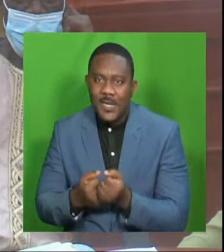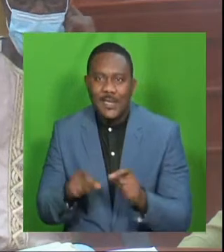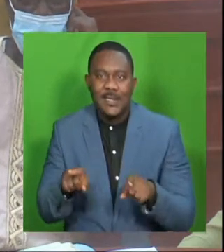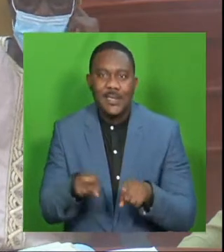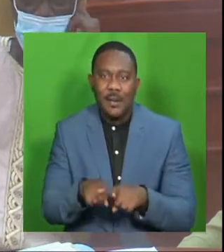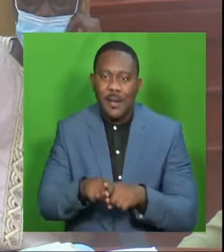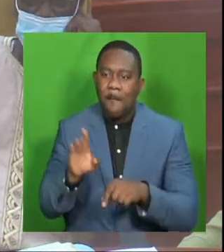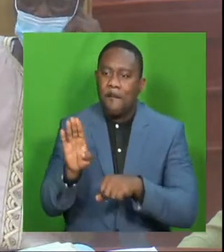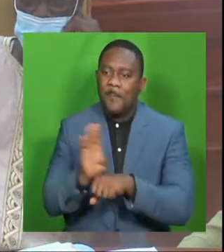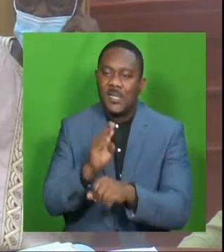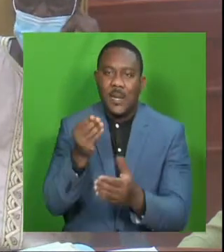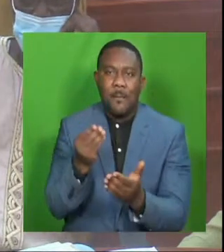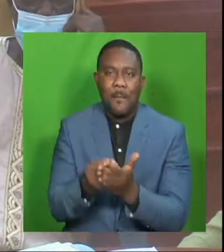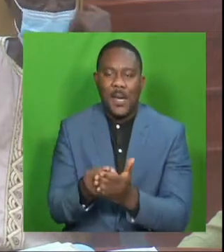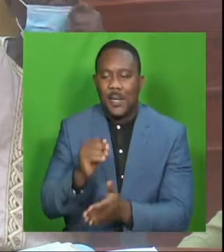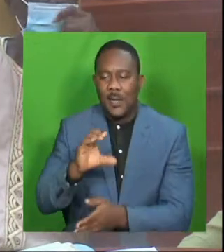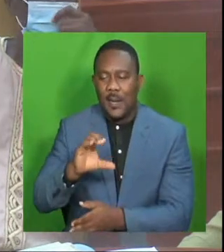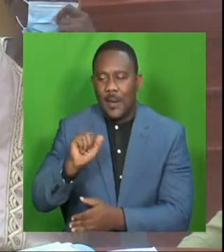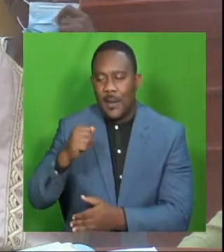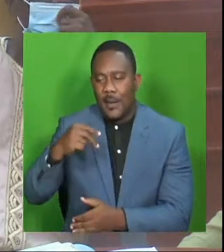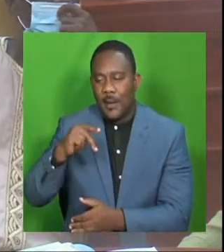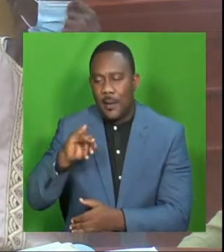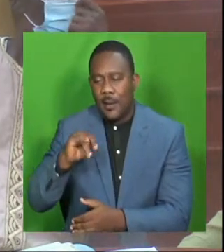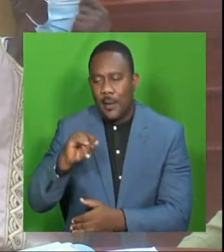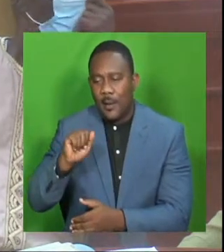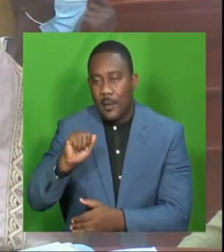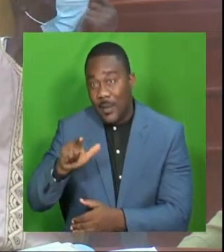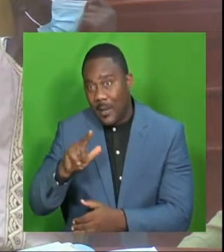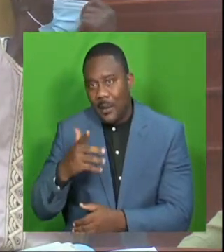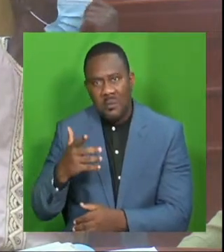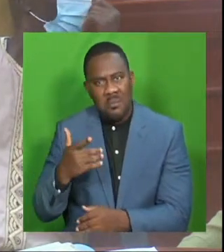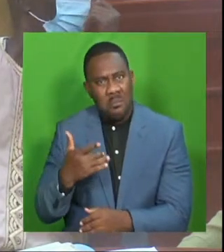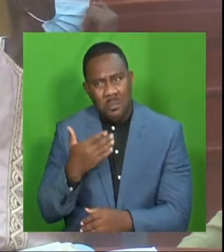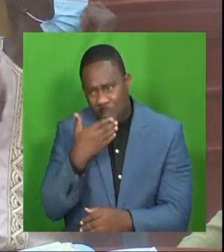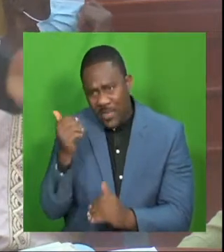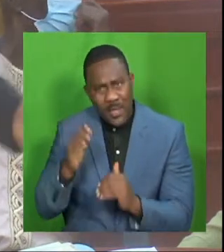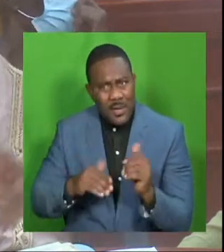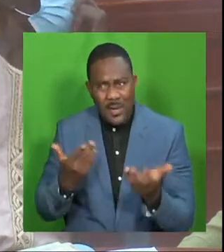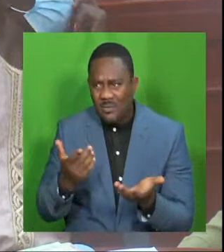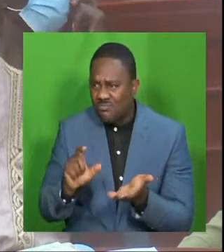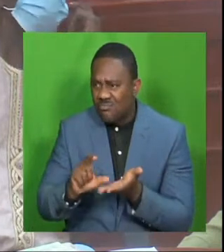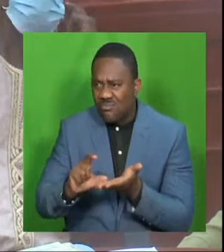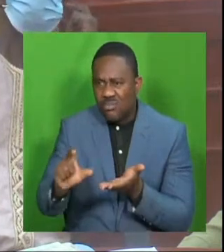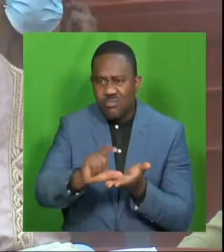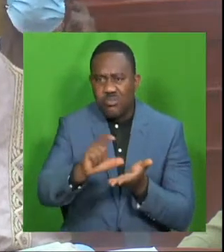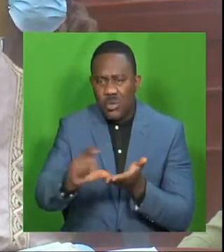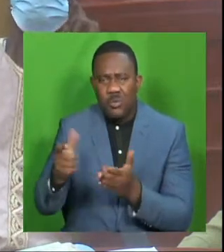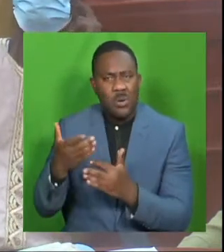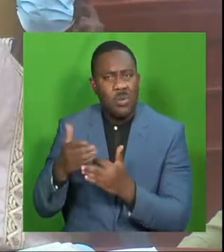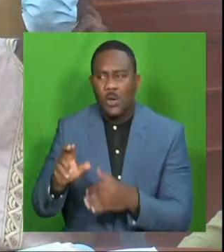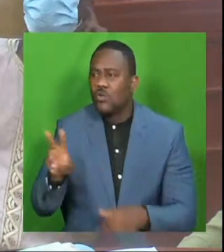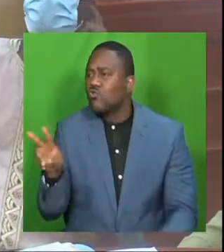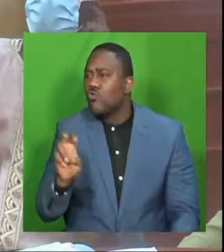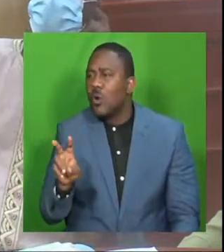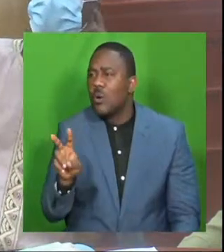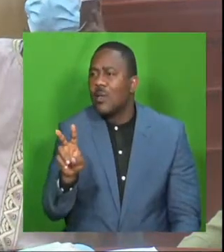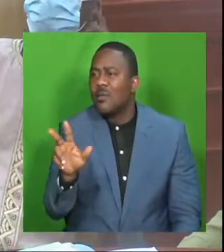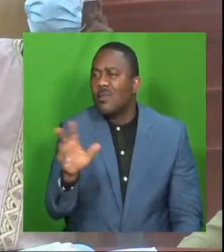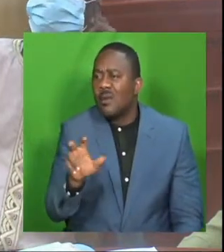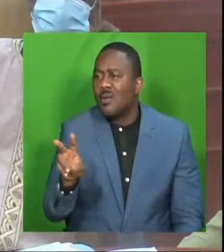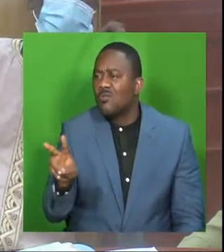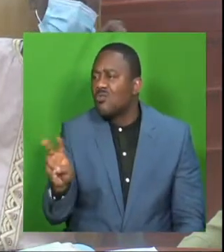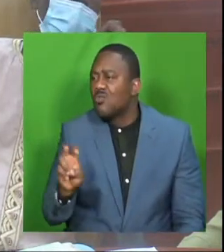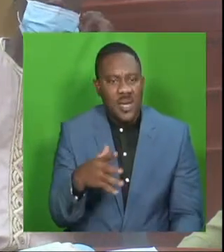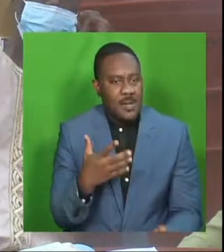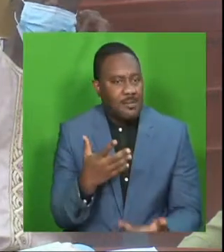can survive, rather than giving them, sharing the money to them, 200 Ghana, 300 Ghana, which they can spend within